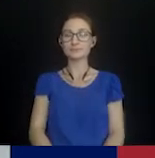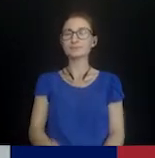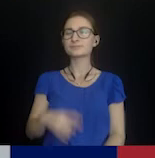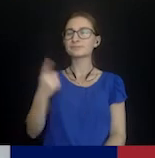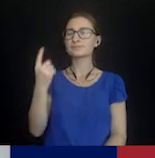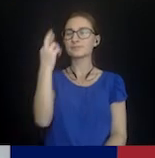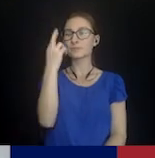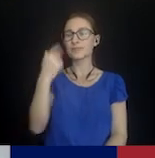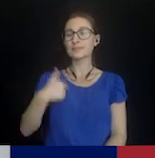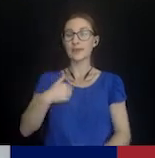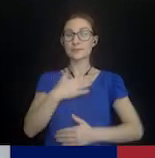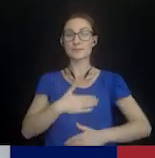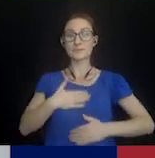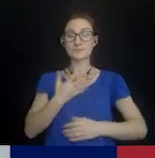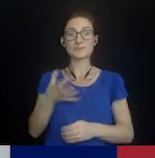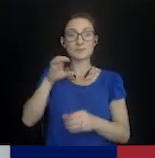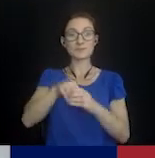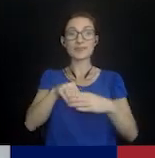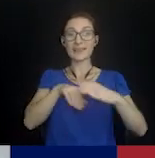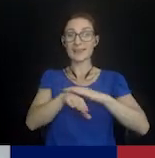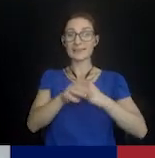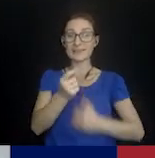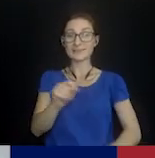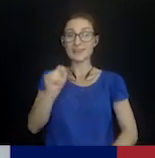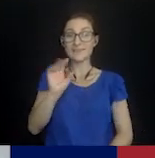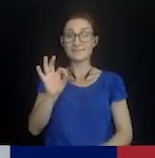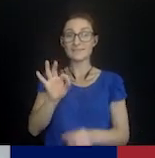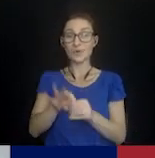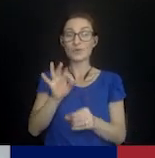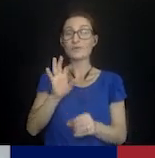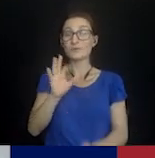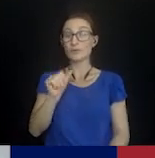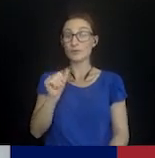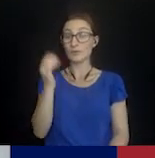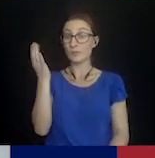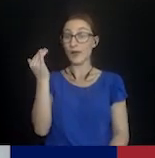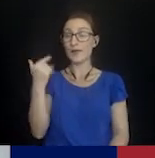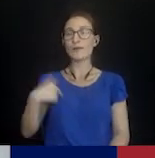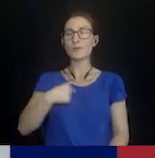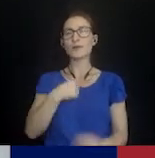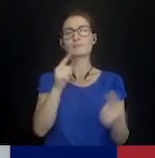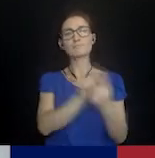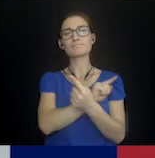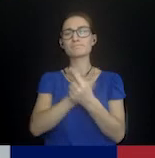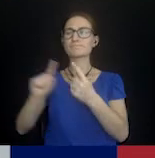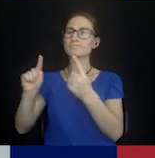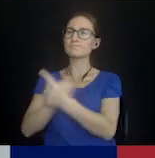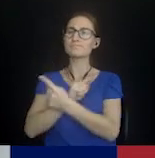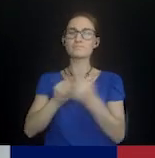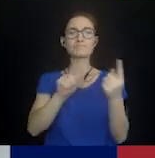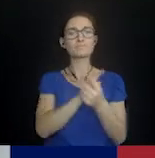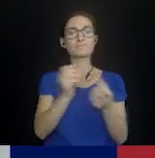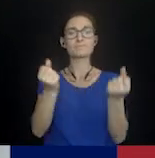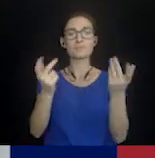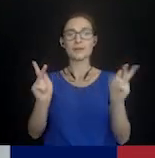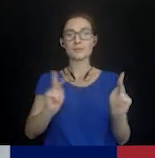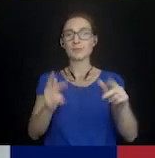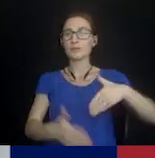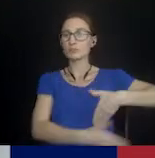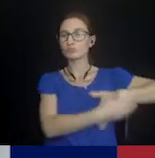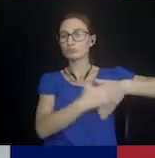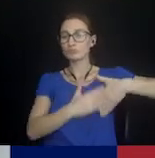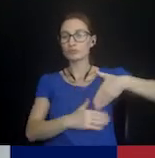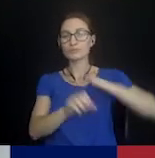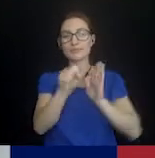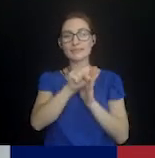One of the reasons I enjoy being part of Access the Vote Florida is because we get to meet different stakeholders around the